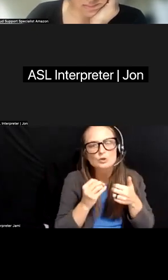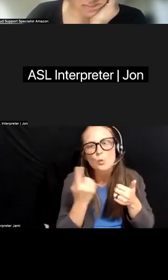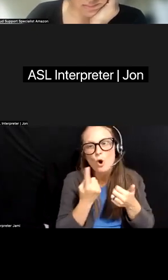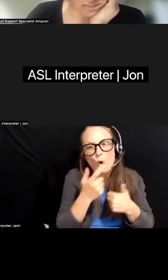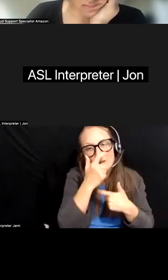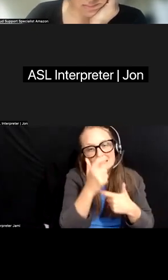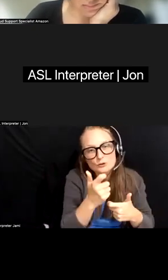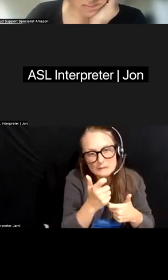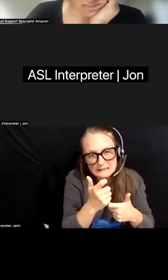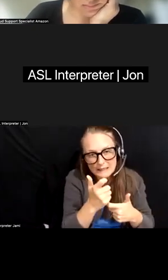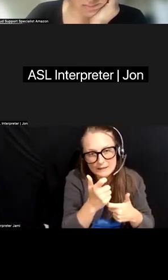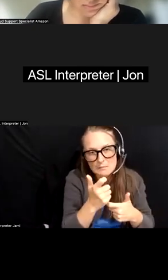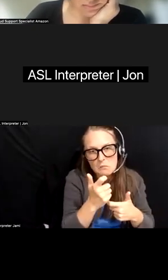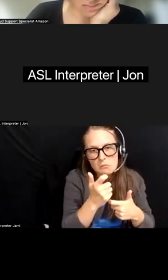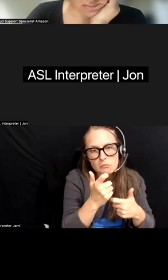in